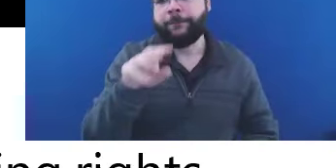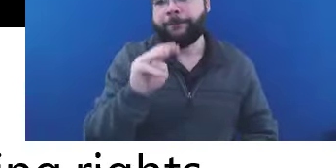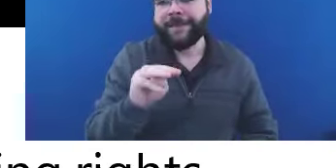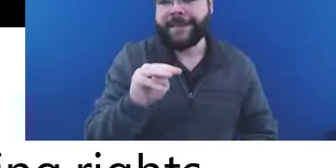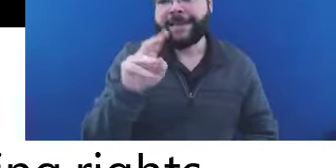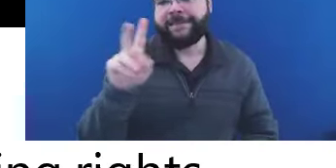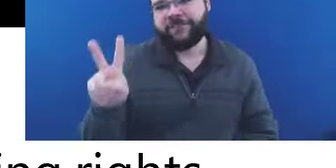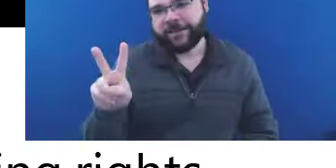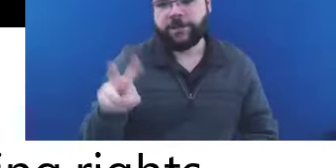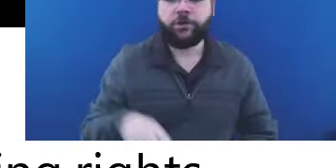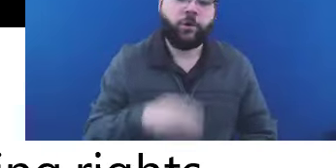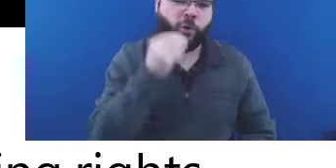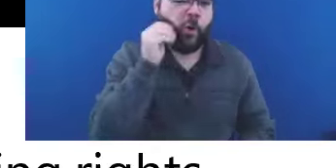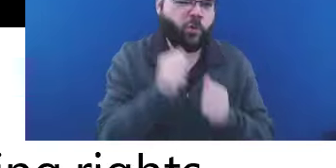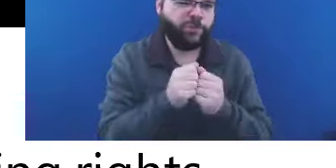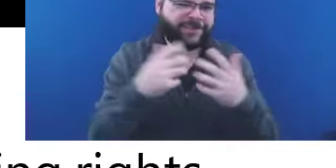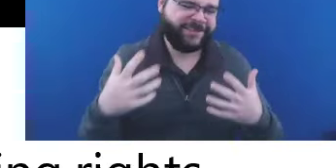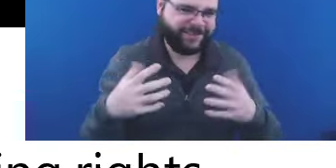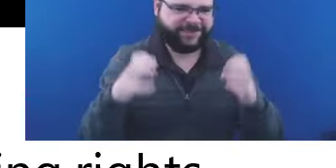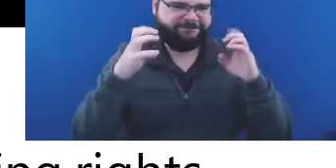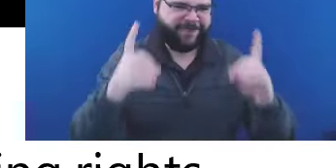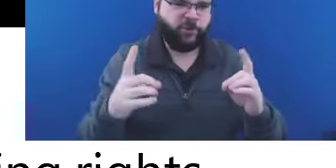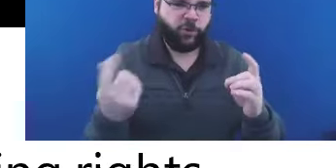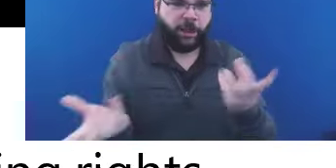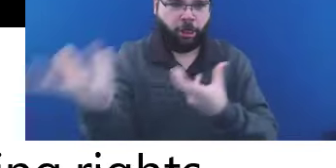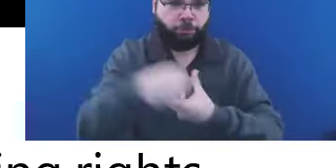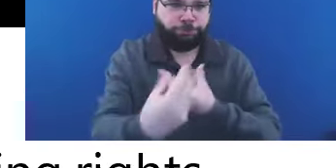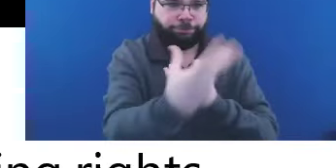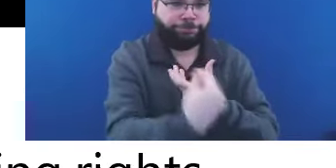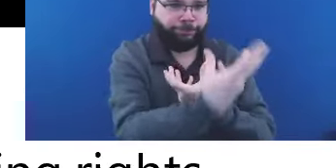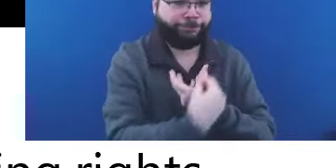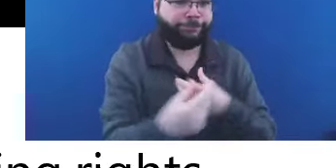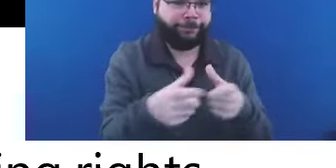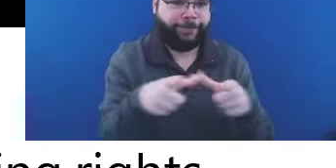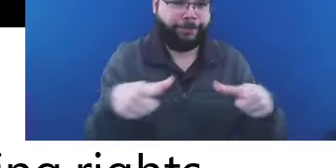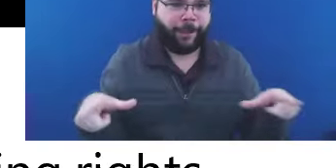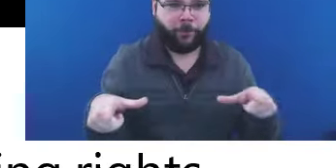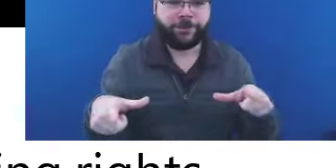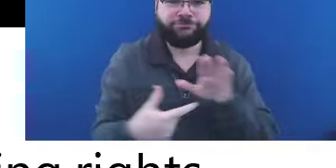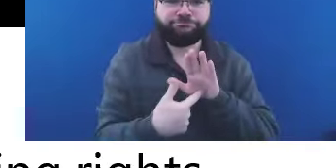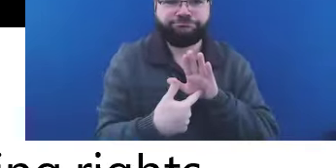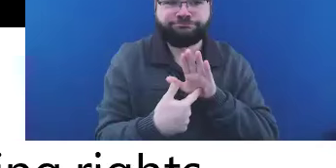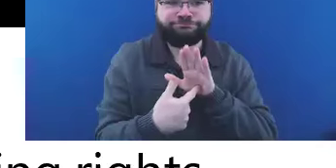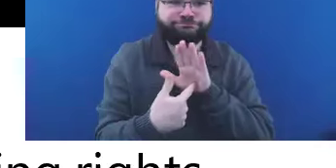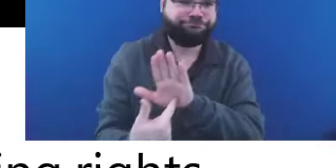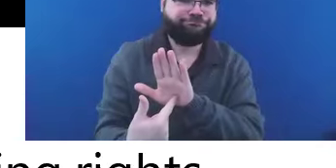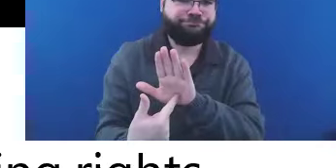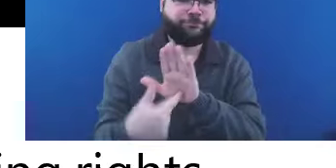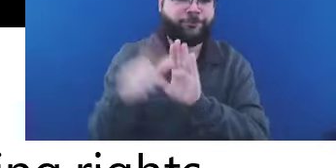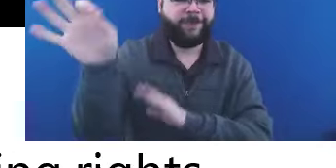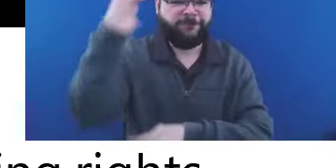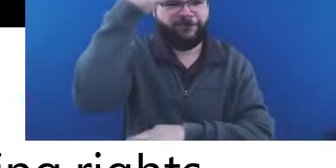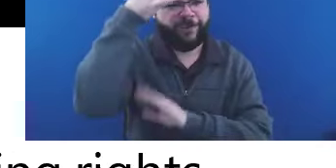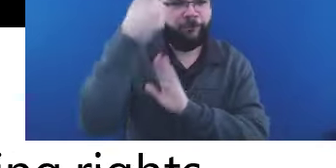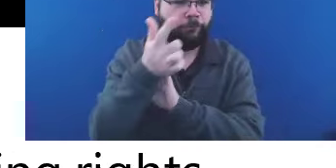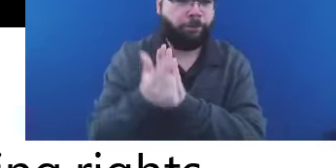or homeless education. For us, we kind of intertwine all of that language to be the federal law